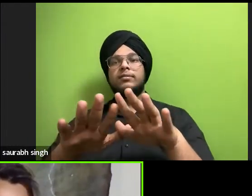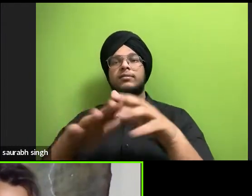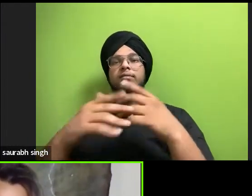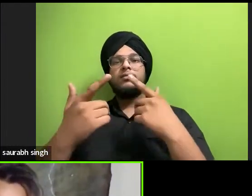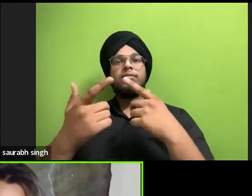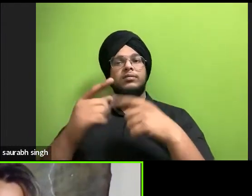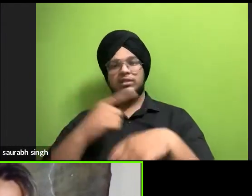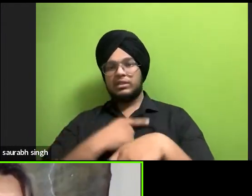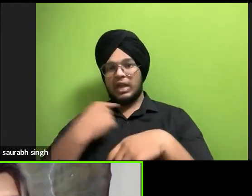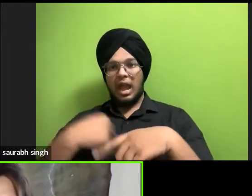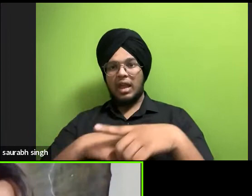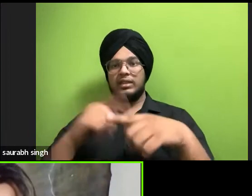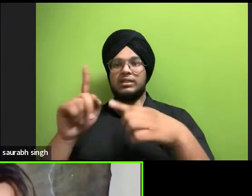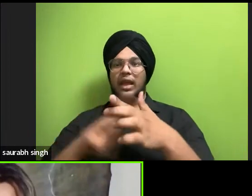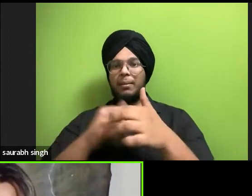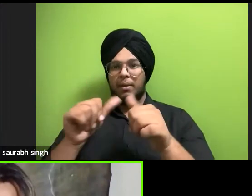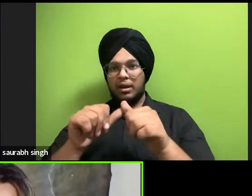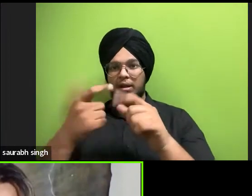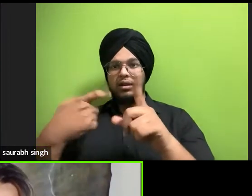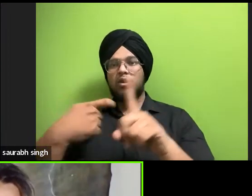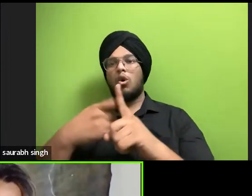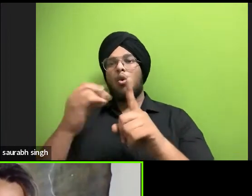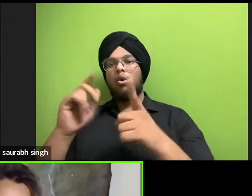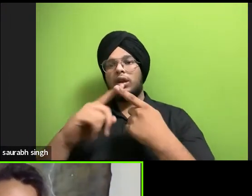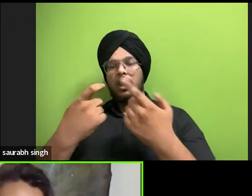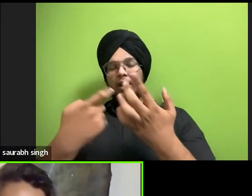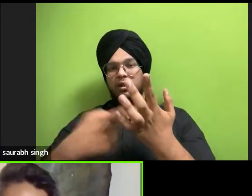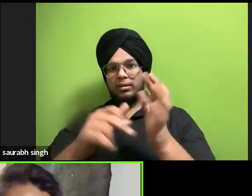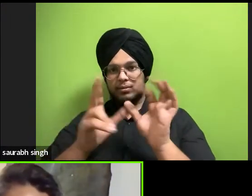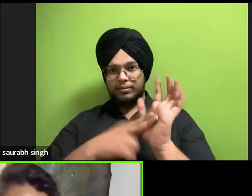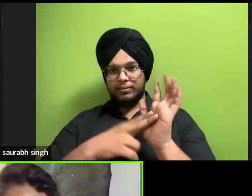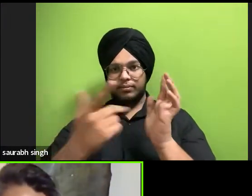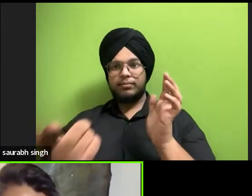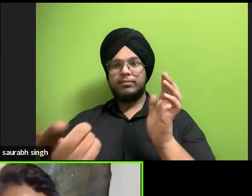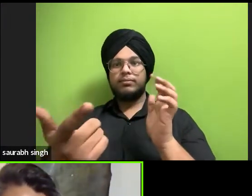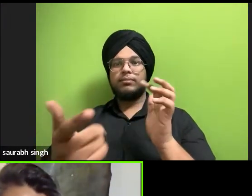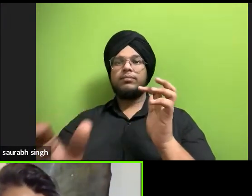Shanghainese, Japanese, Korean,